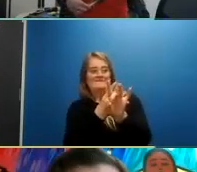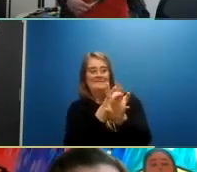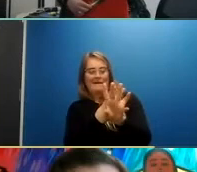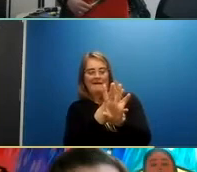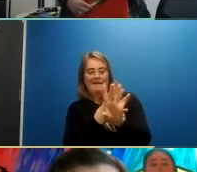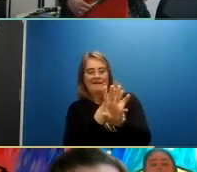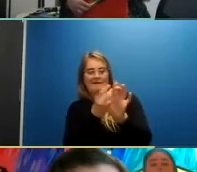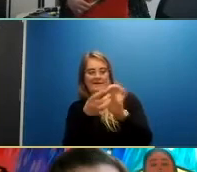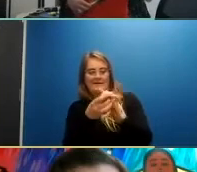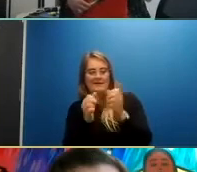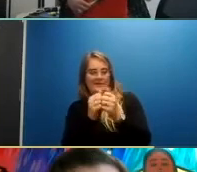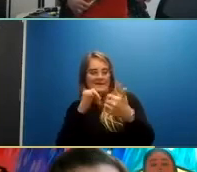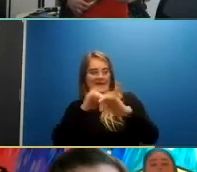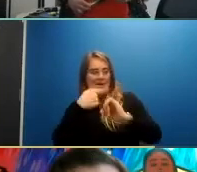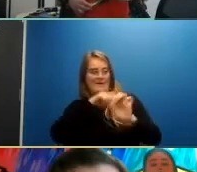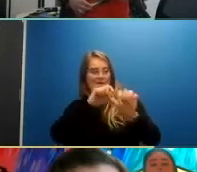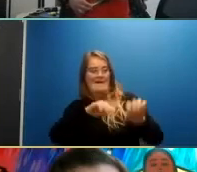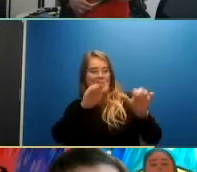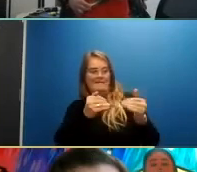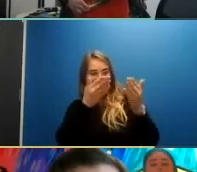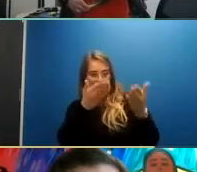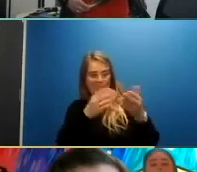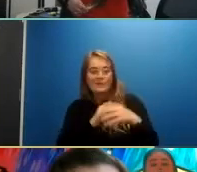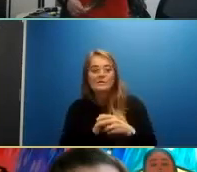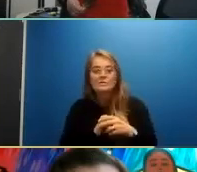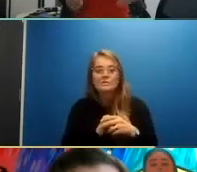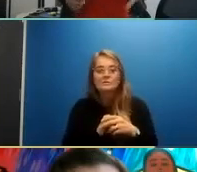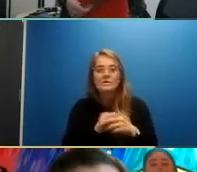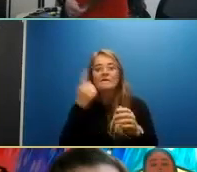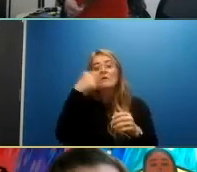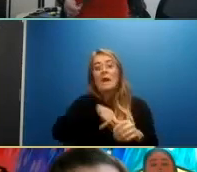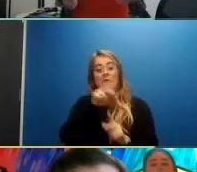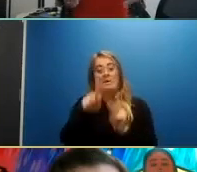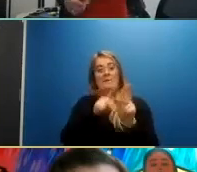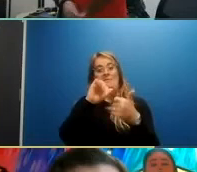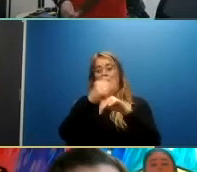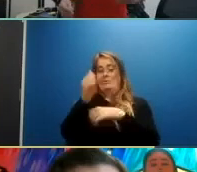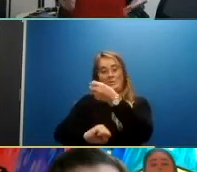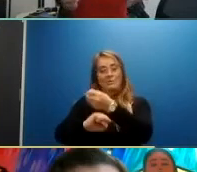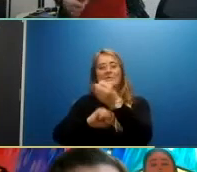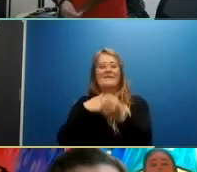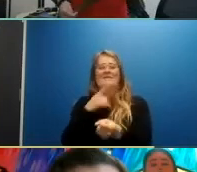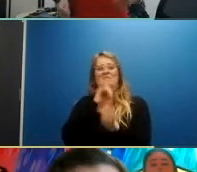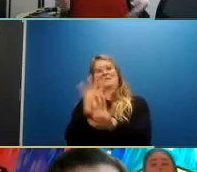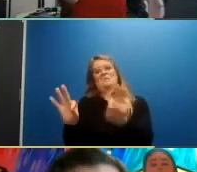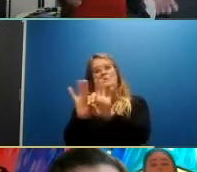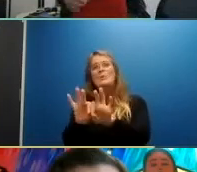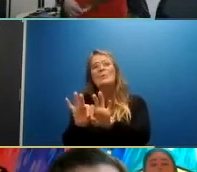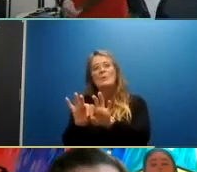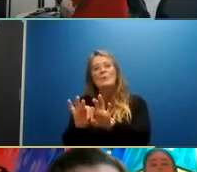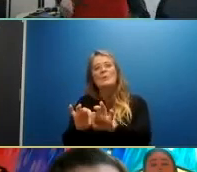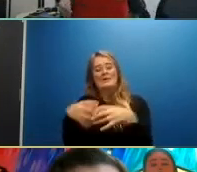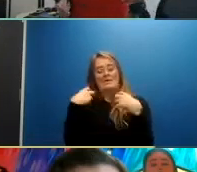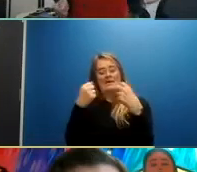can offer support to our people in a good way. And I think that is what's needed in our healthcare,